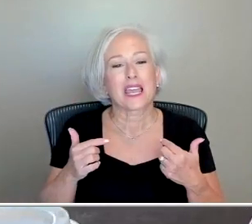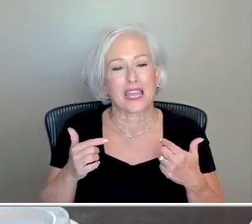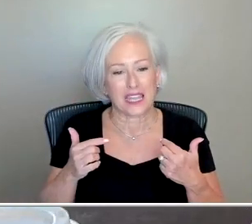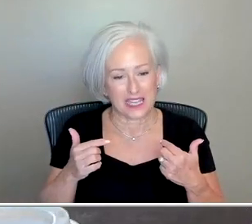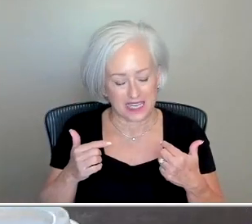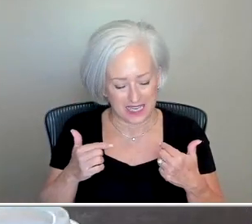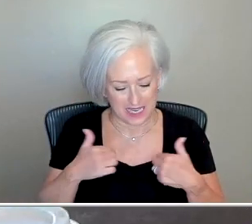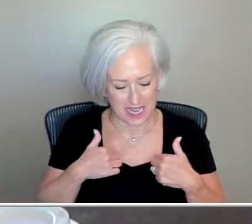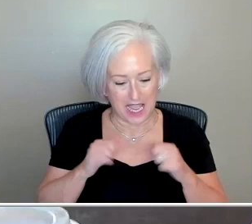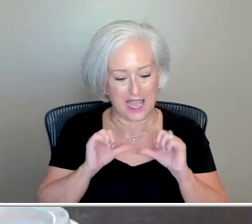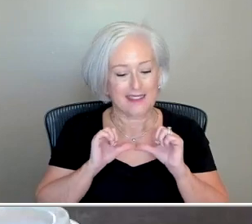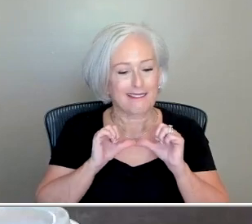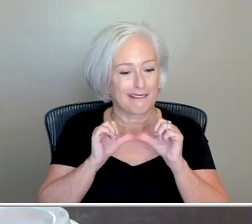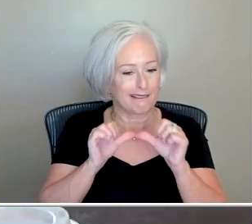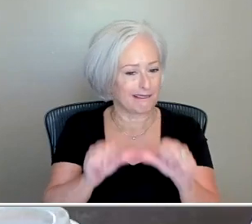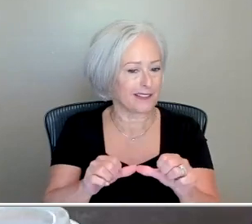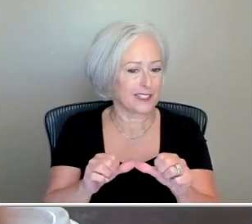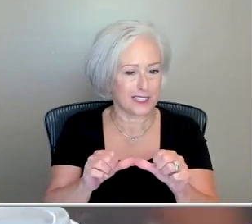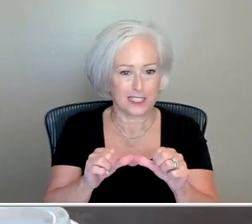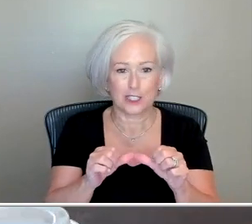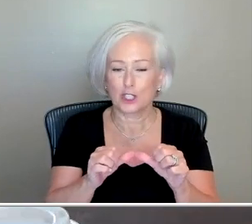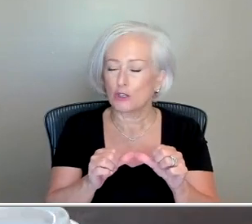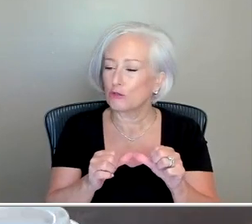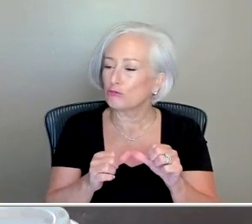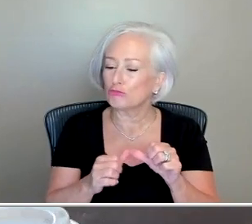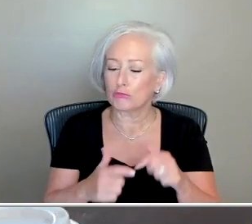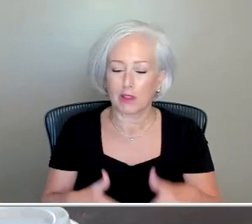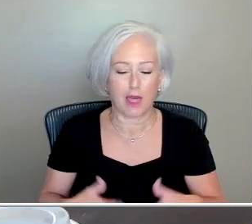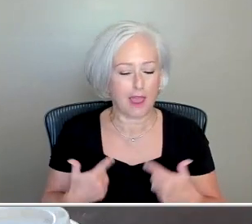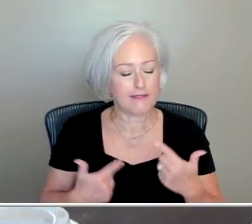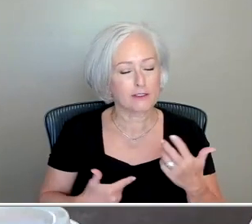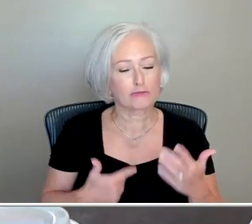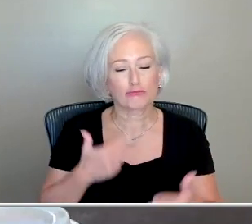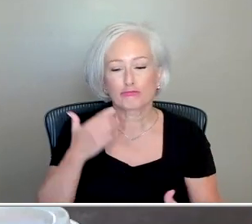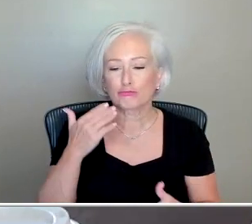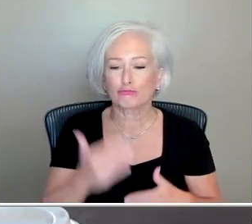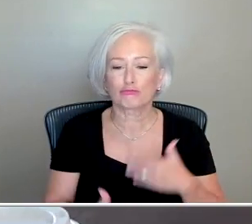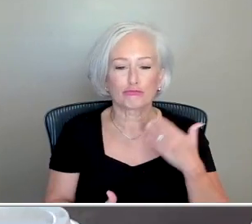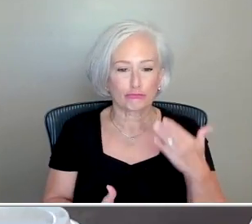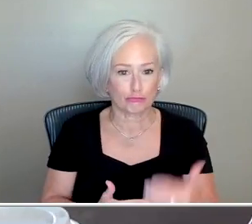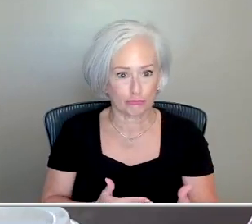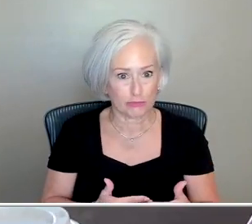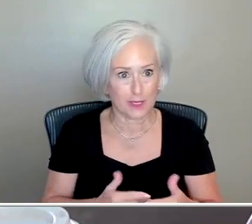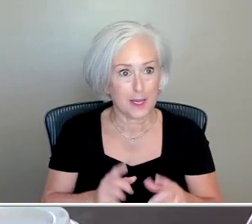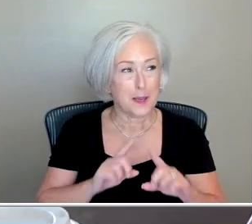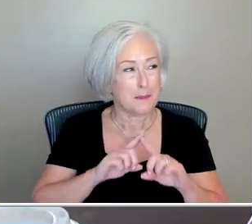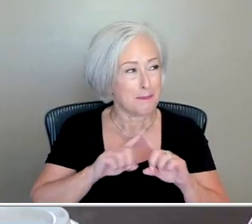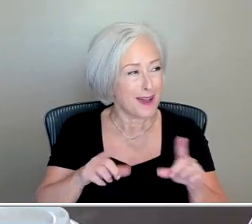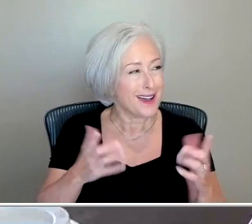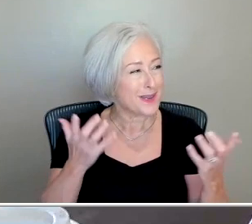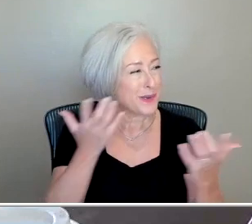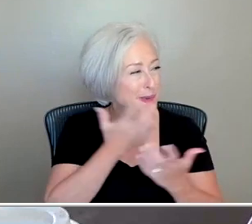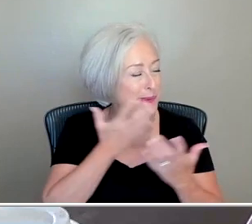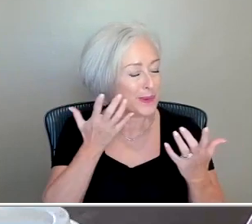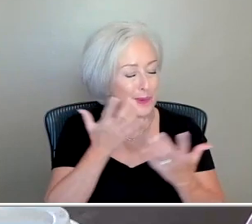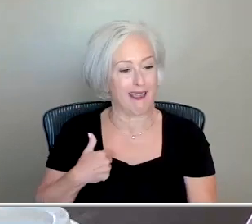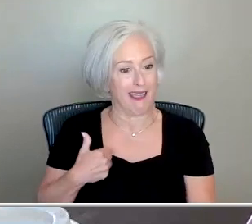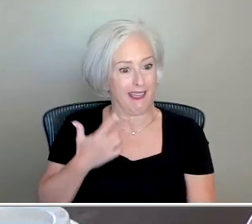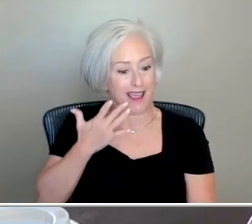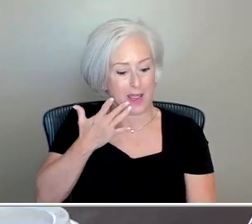continued my life while I was in the hospital, and then the outpouring of support. I was fortunate to being an